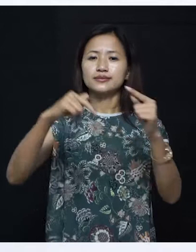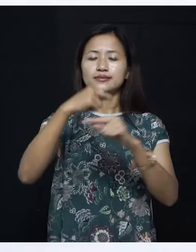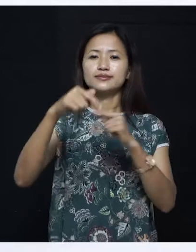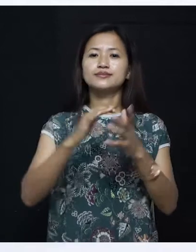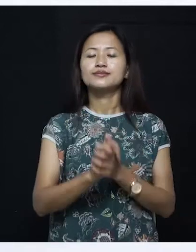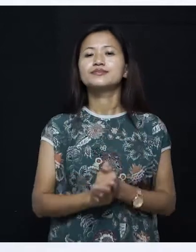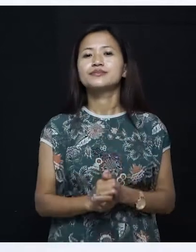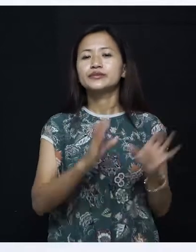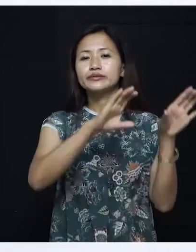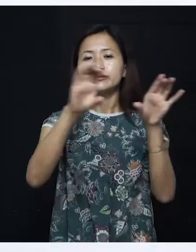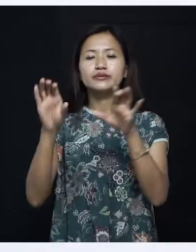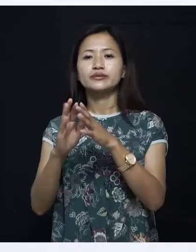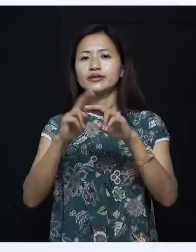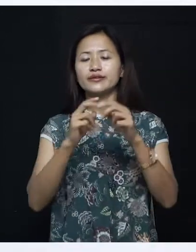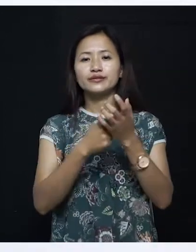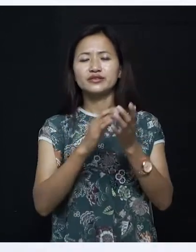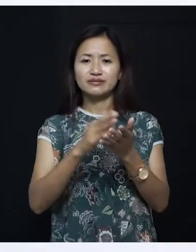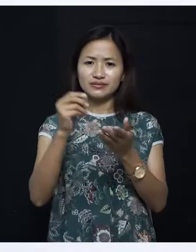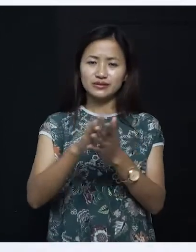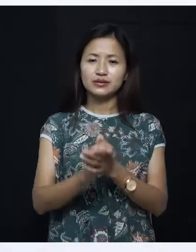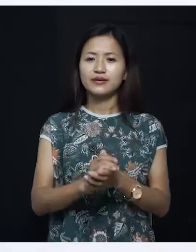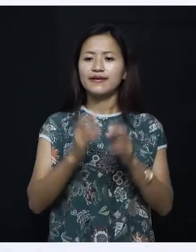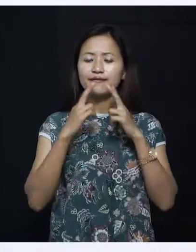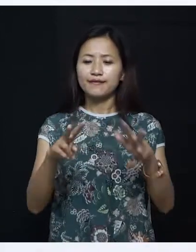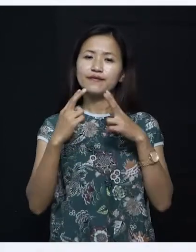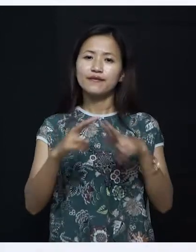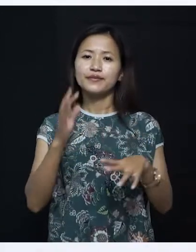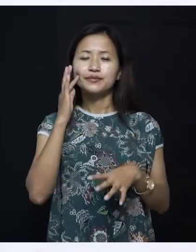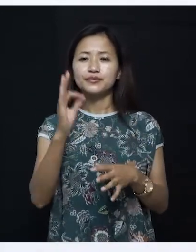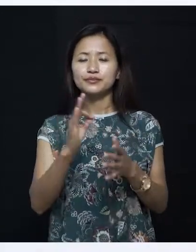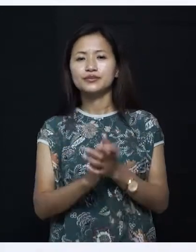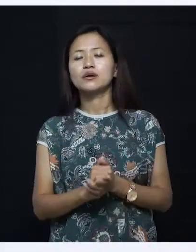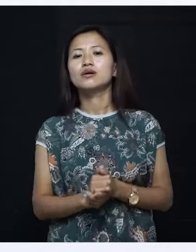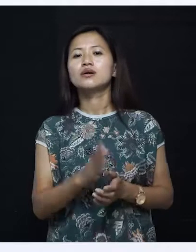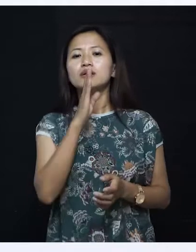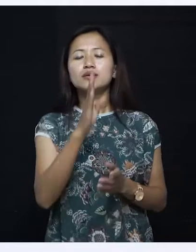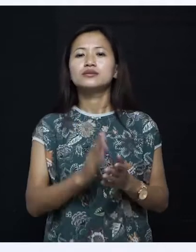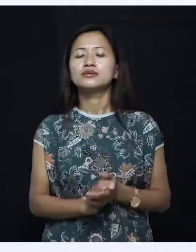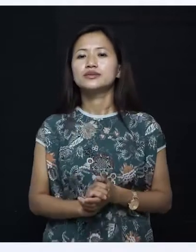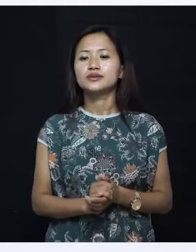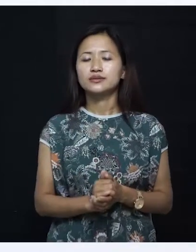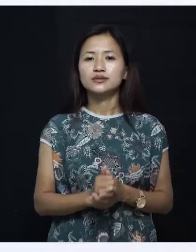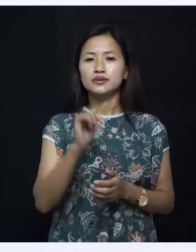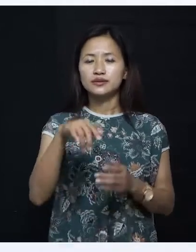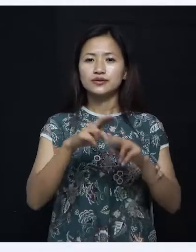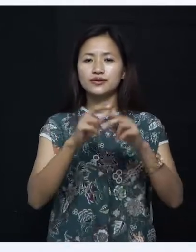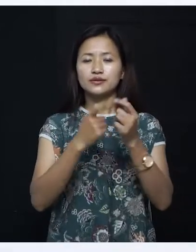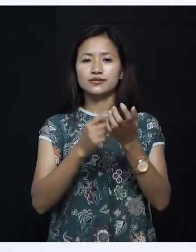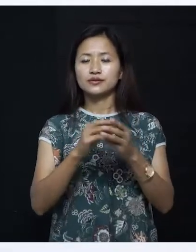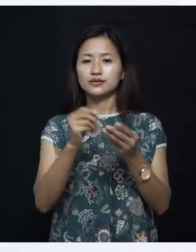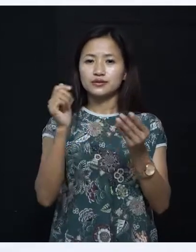Then regarding these fertilizers industries, it is very, very important again, because it was because of these